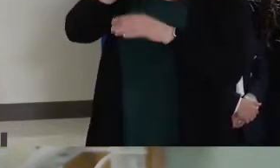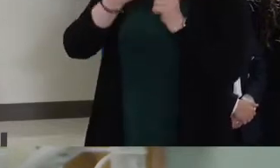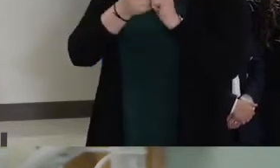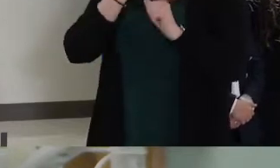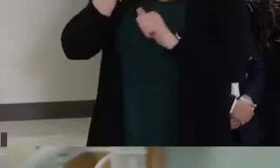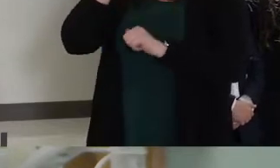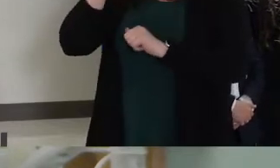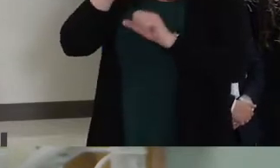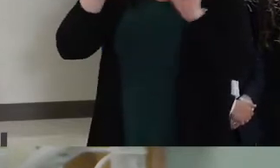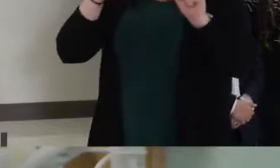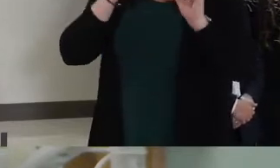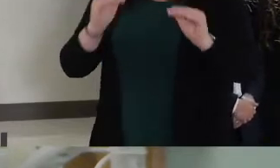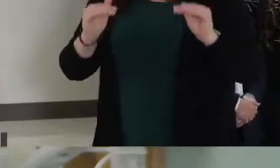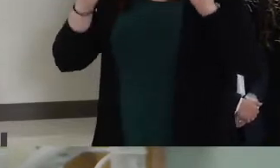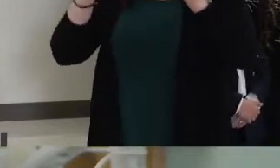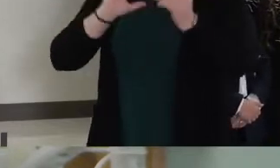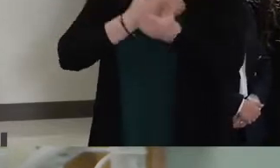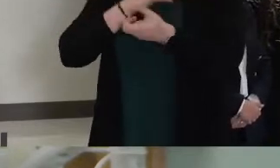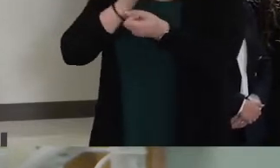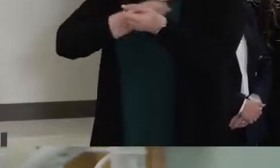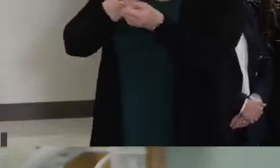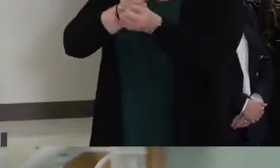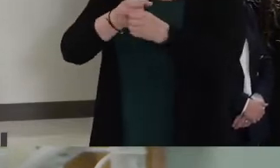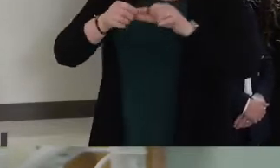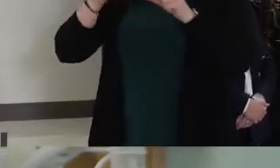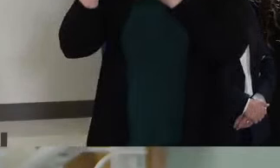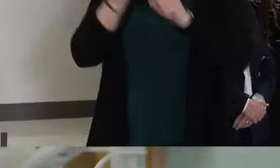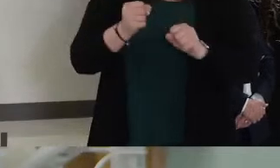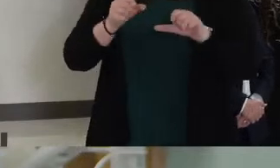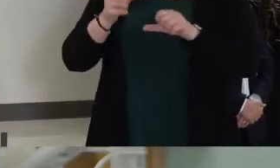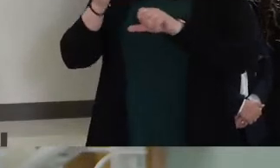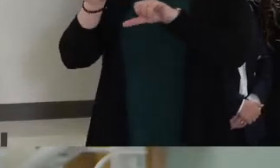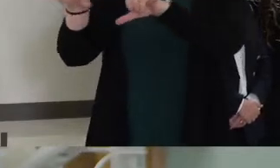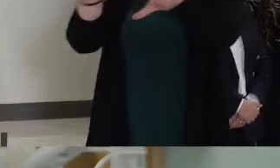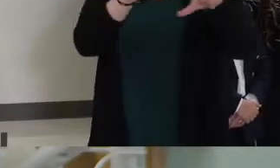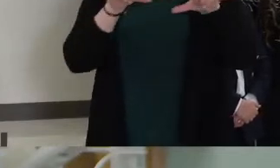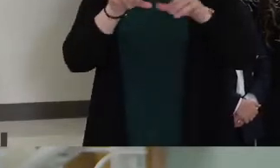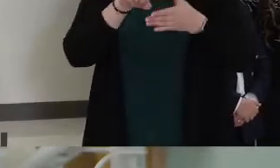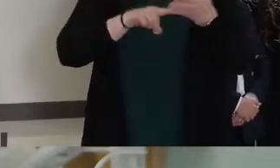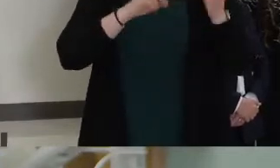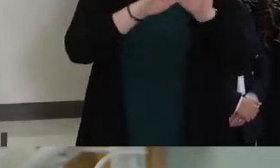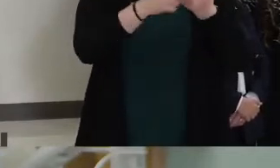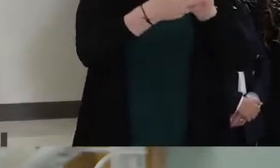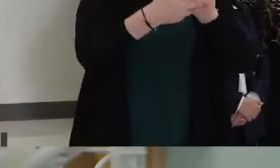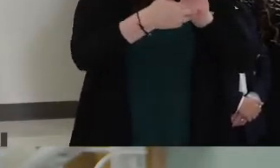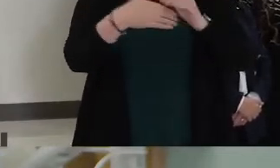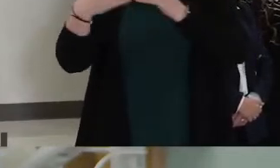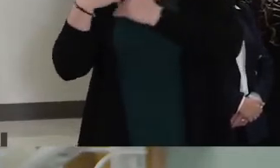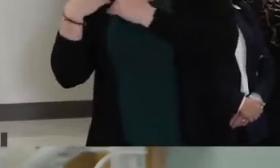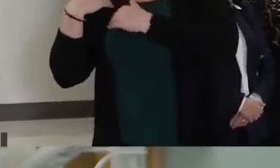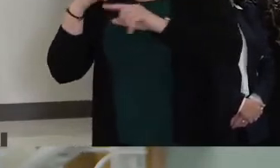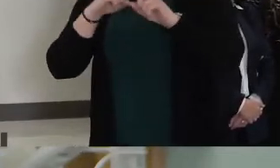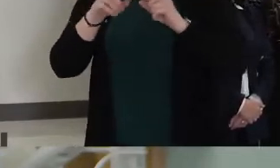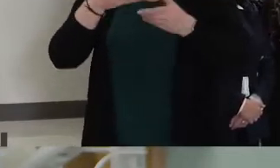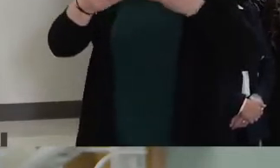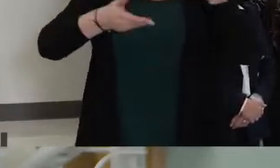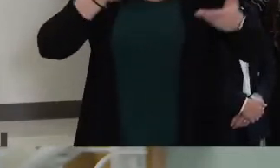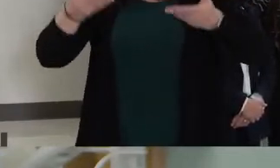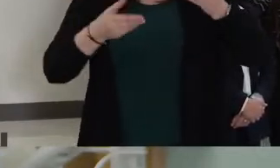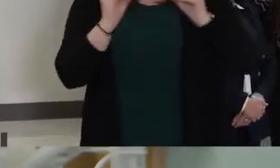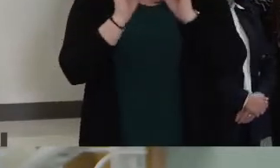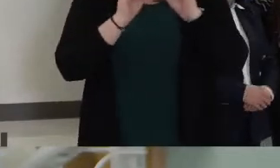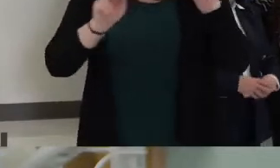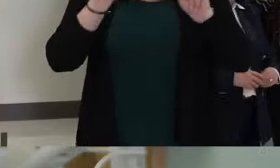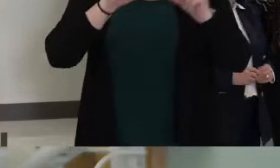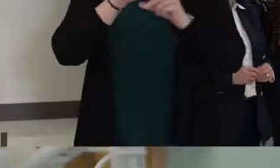up, making sure we have strong standards around what those roles and responsibilities are, but we welcome more people into that work.